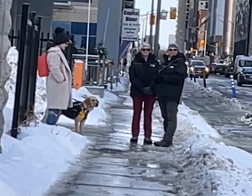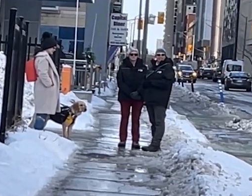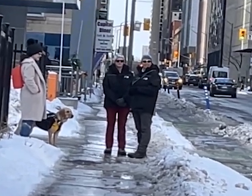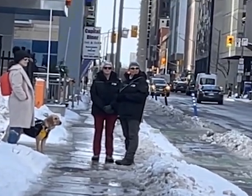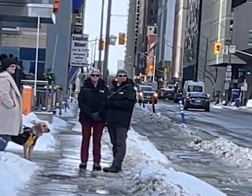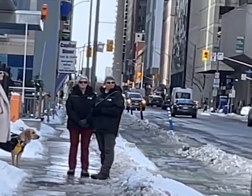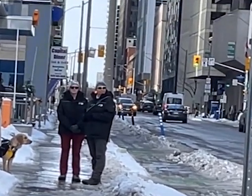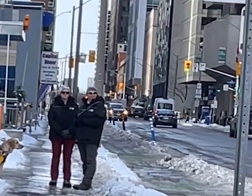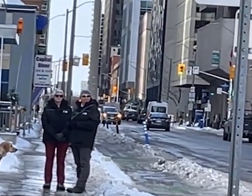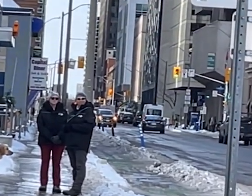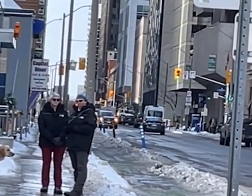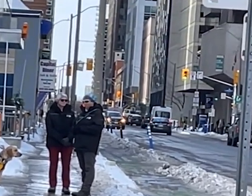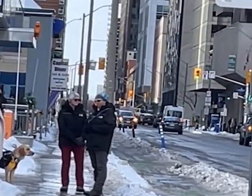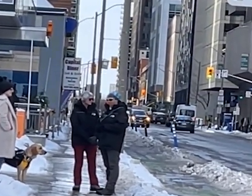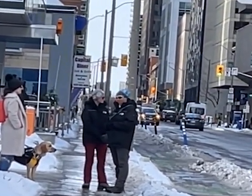truck race is passed.